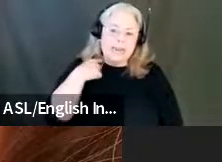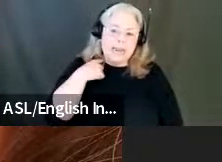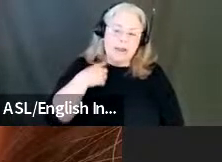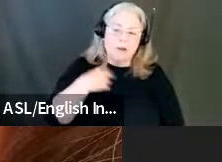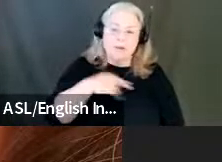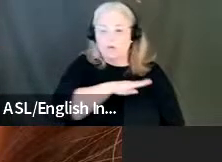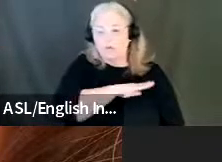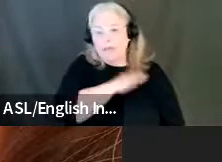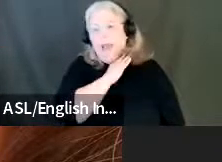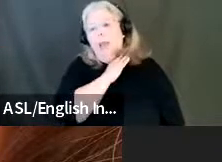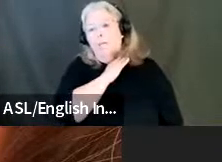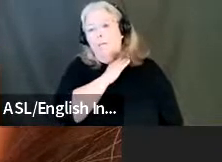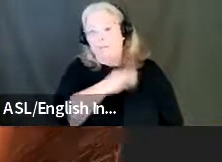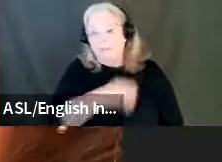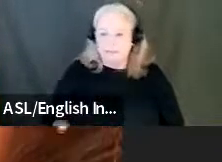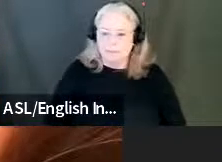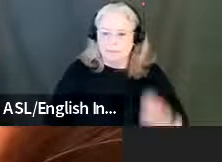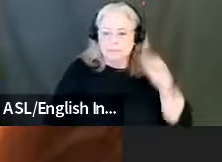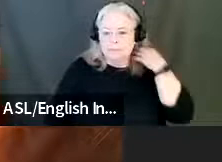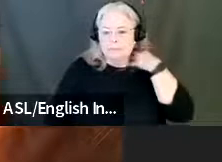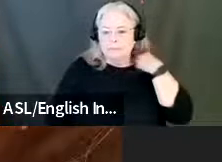up.